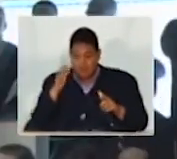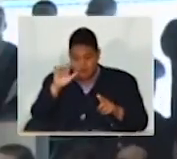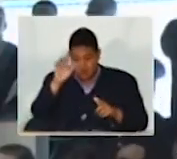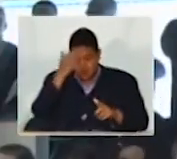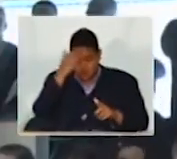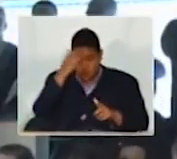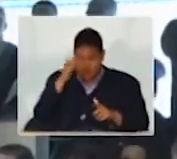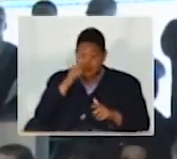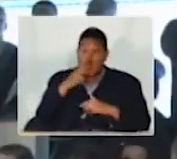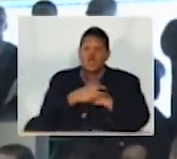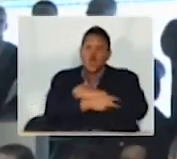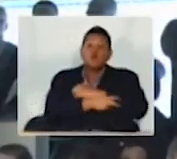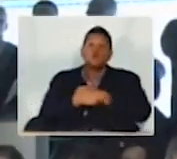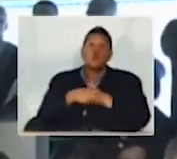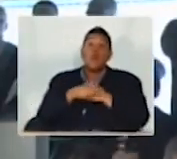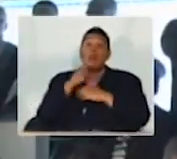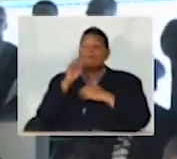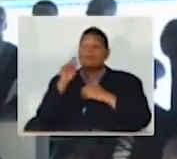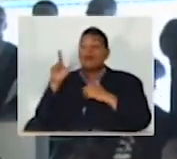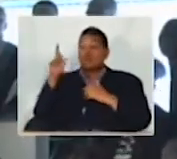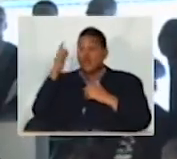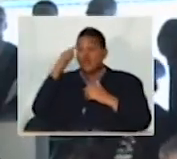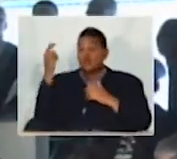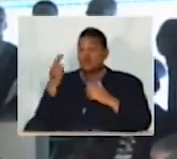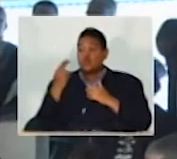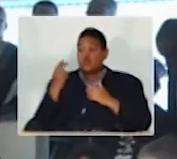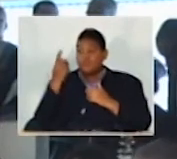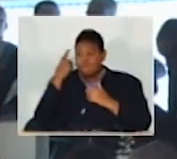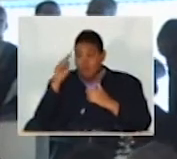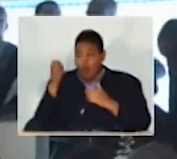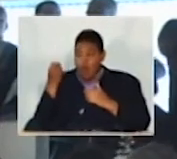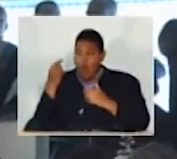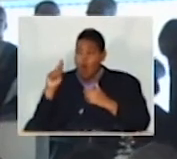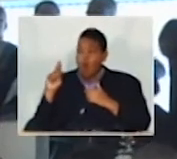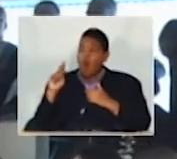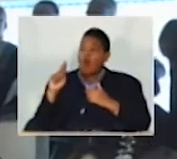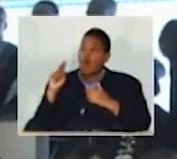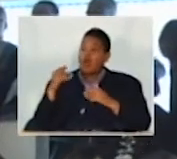government. Mr. Hilton said the consortium is mobilizing